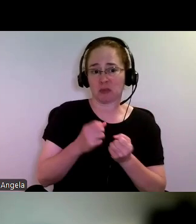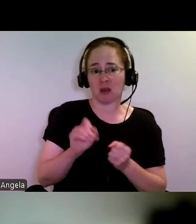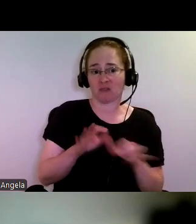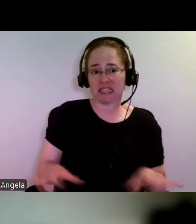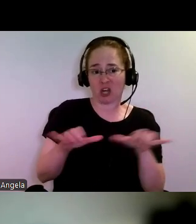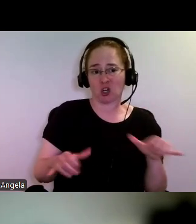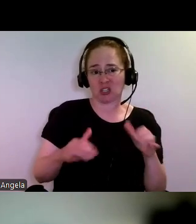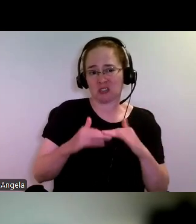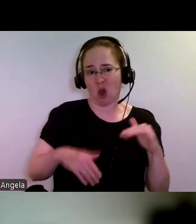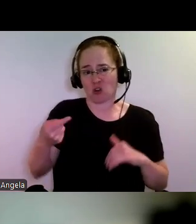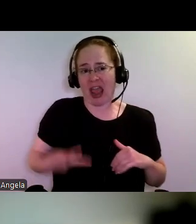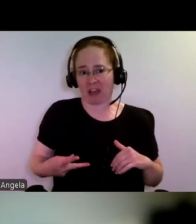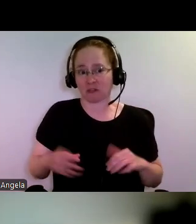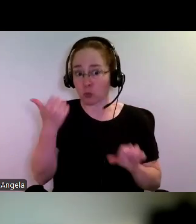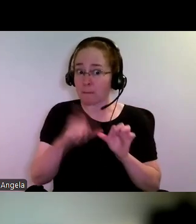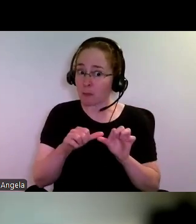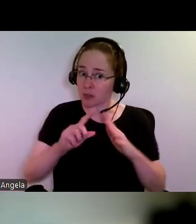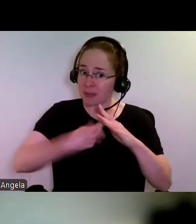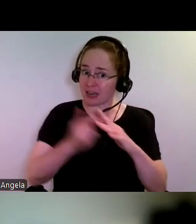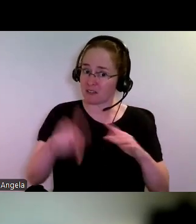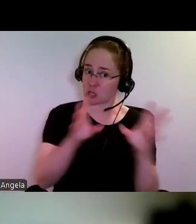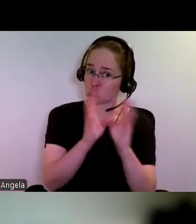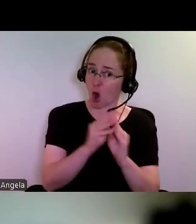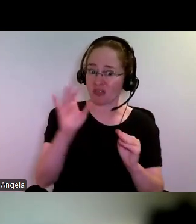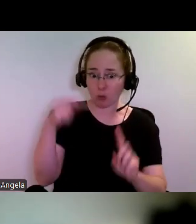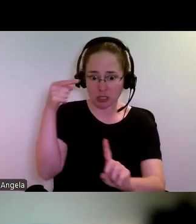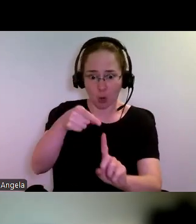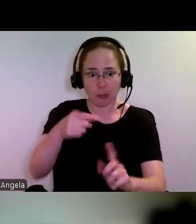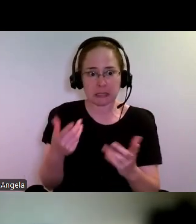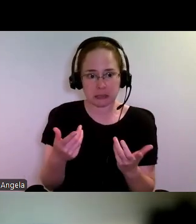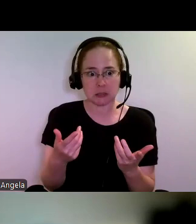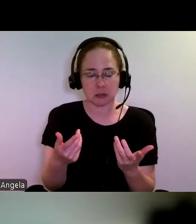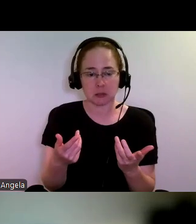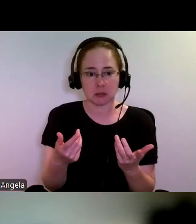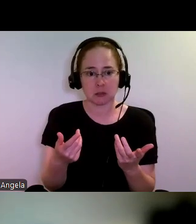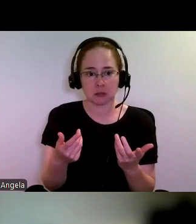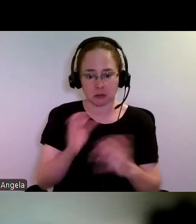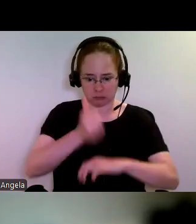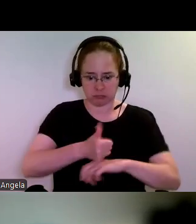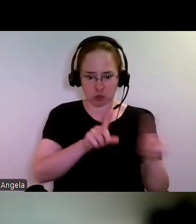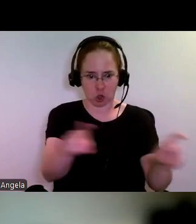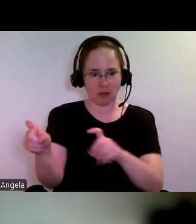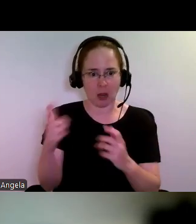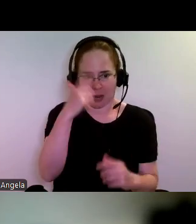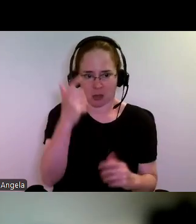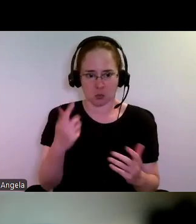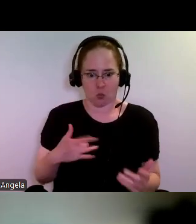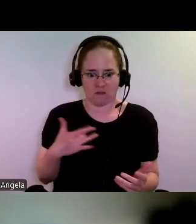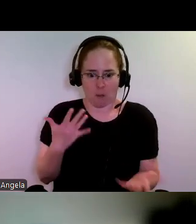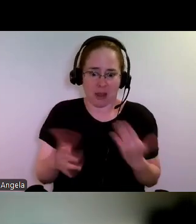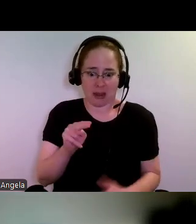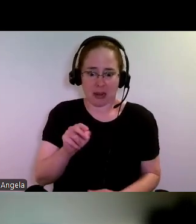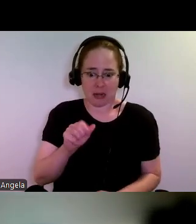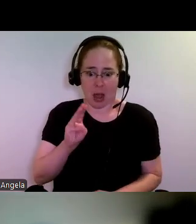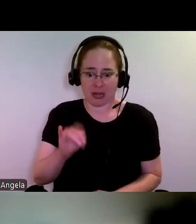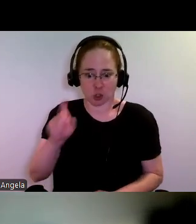remember at the top of the call, like that was the overarching purpose of even, putting the survey out, was because we thought maybe NAMI should